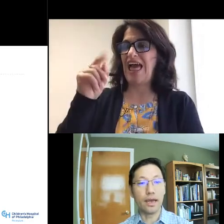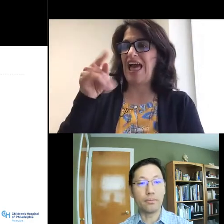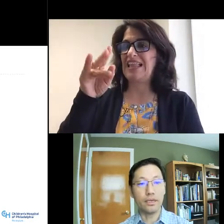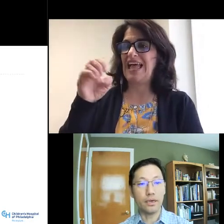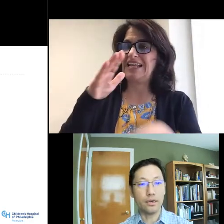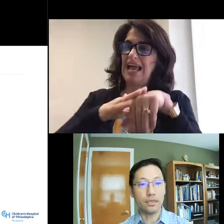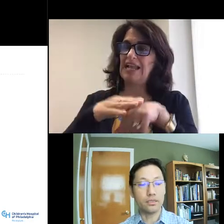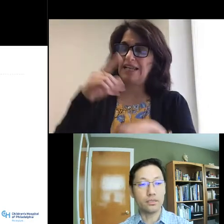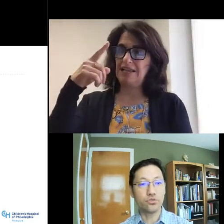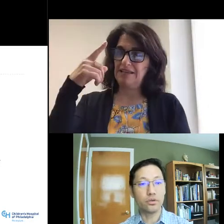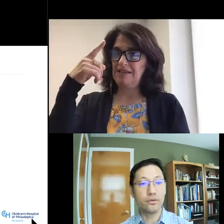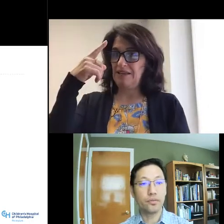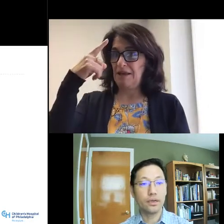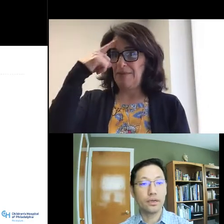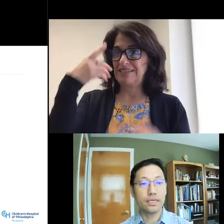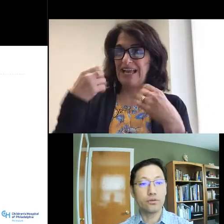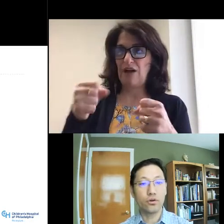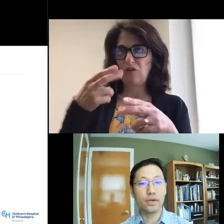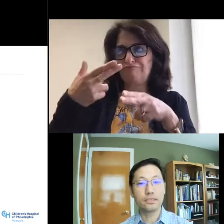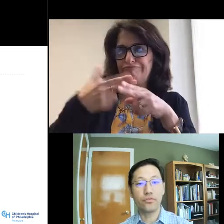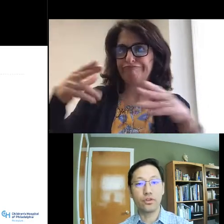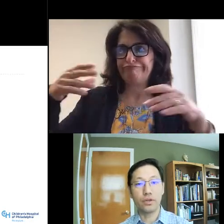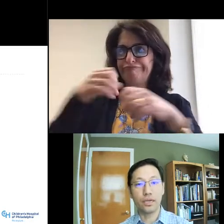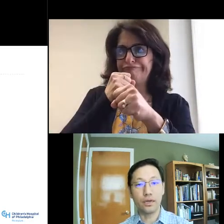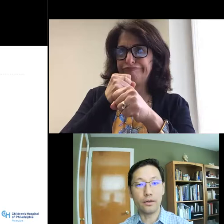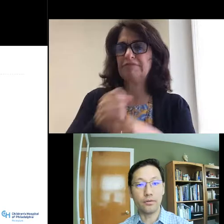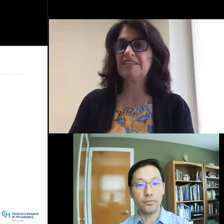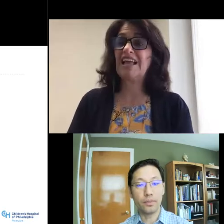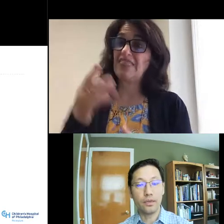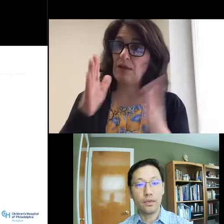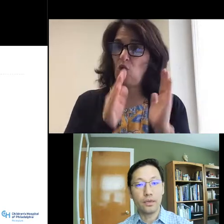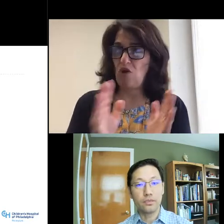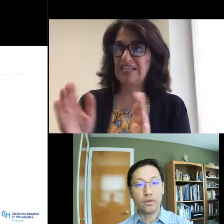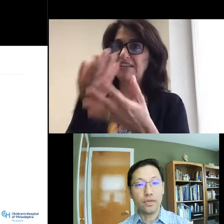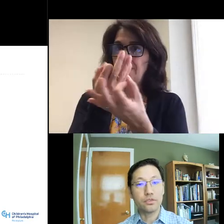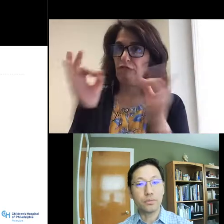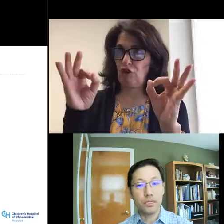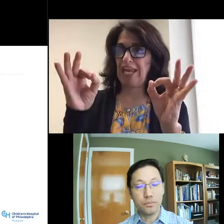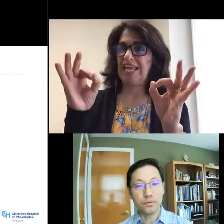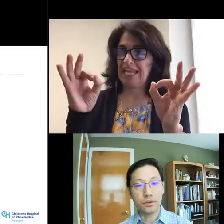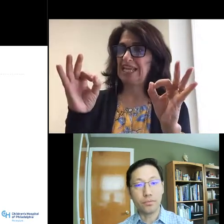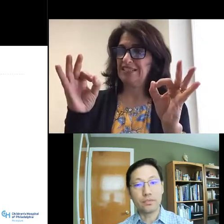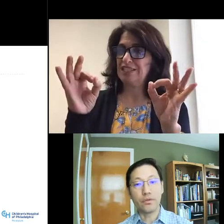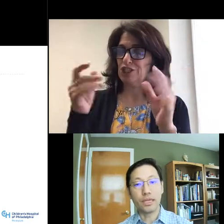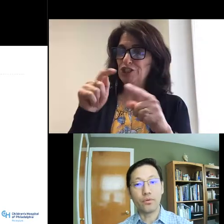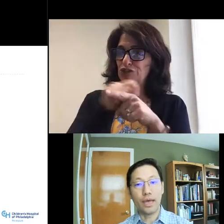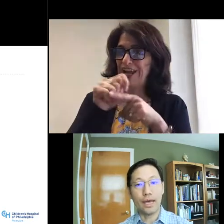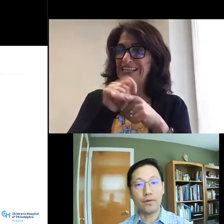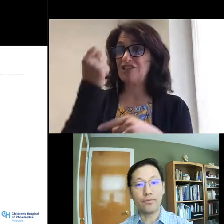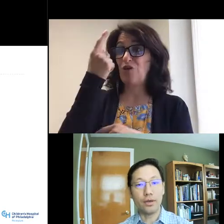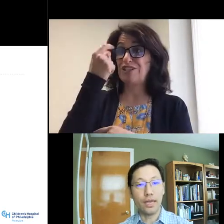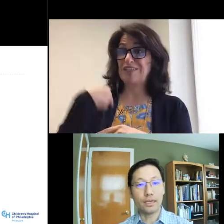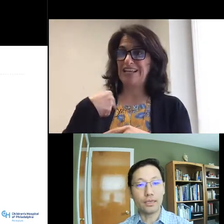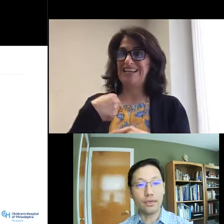by NAMI in short, that will organize a free training. So likewise in Pittsburgh, Pennsylvania, we